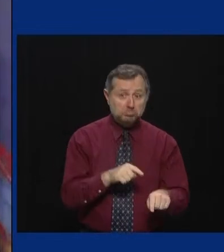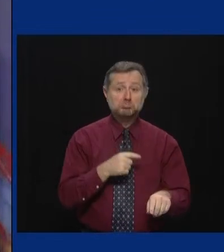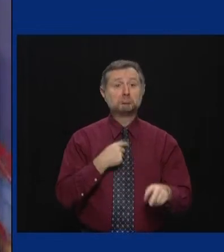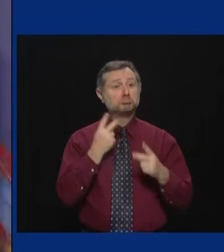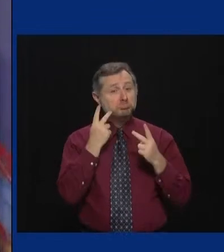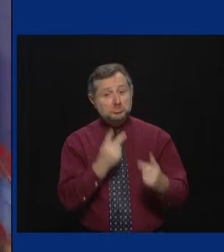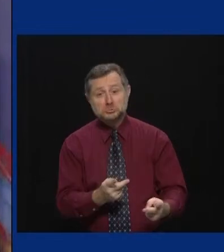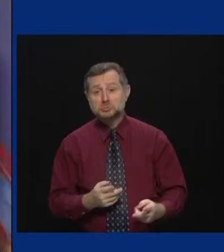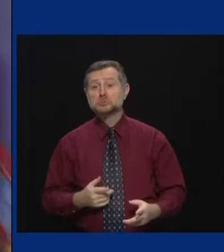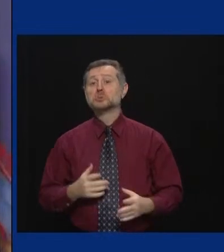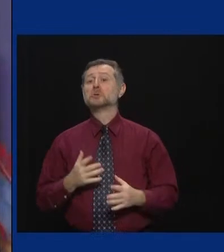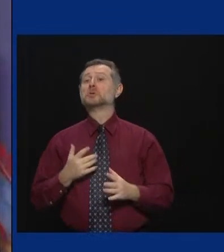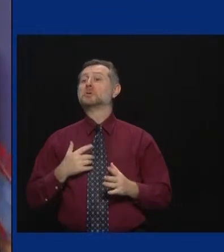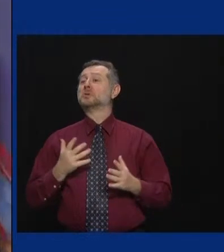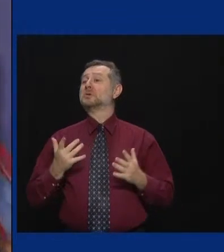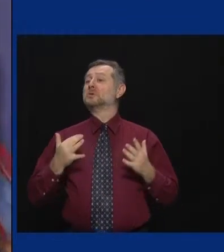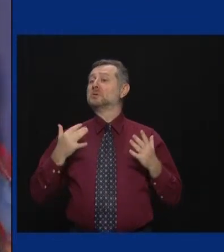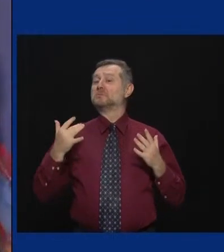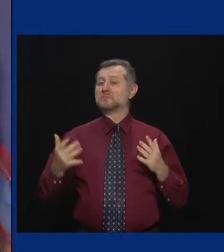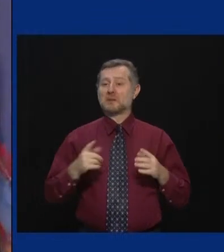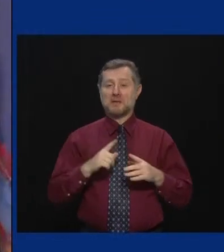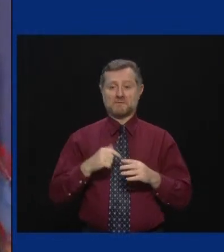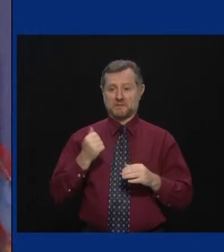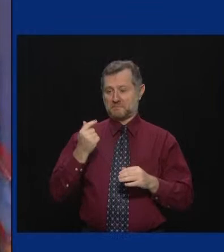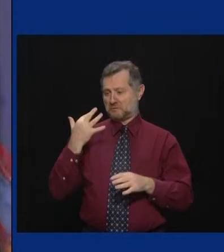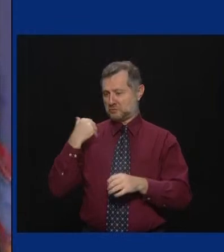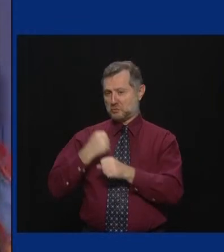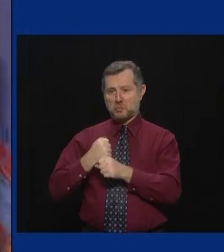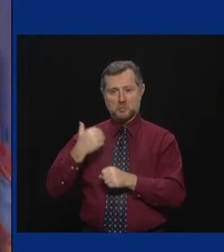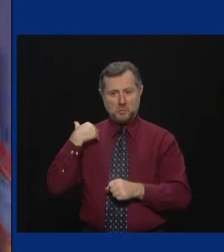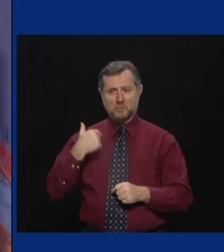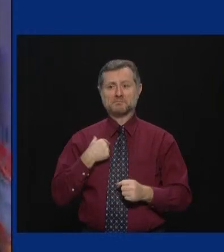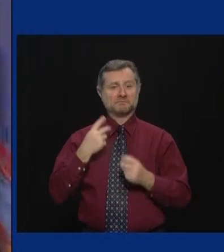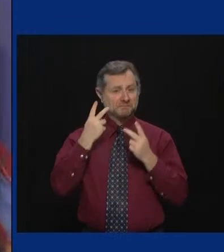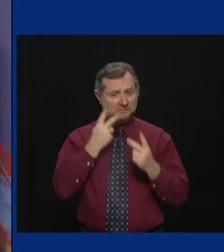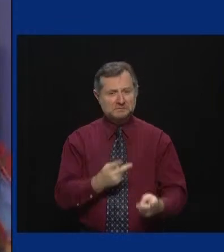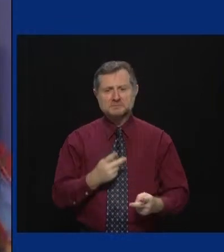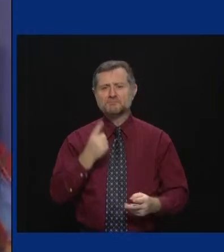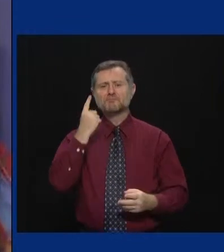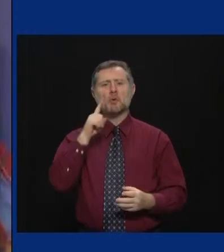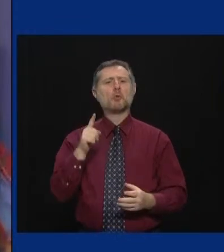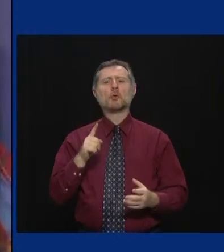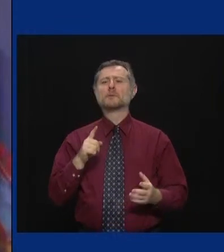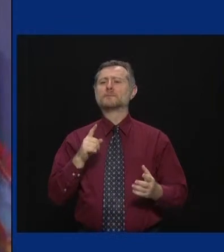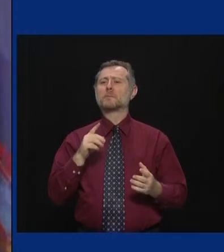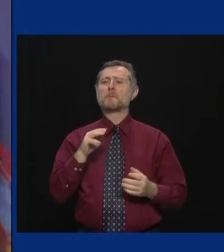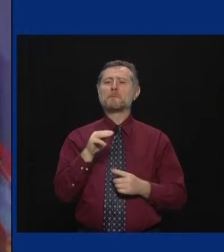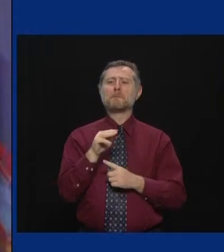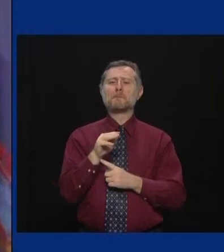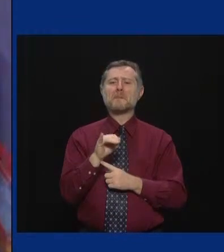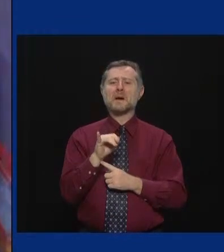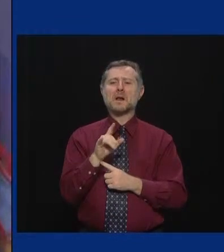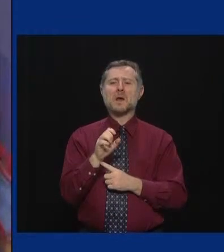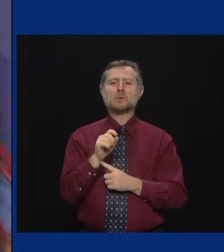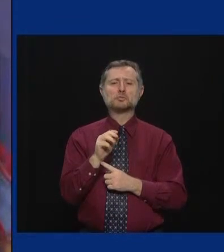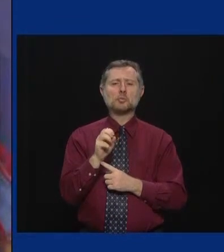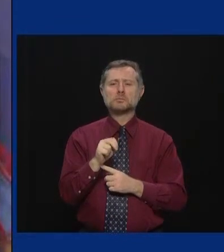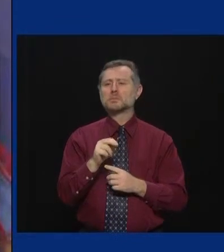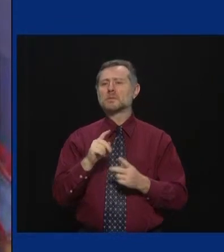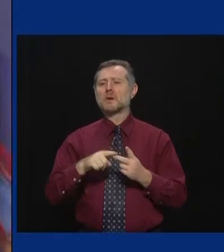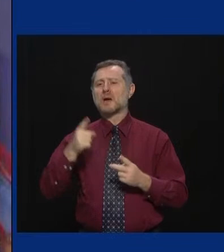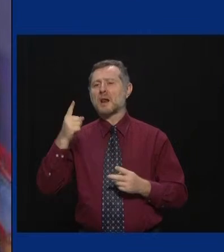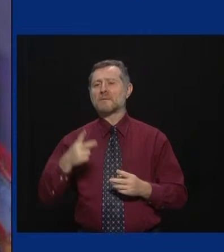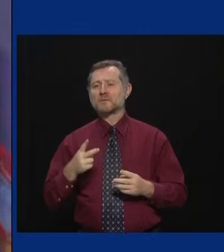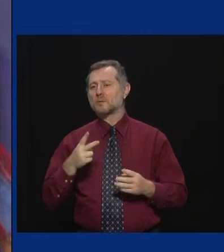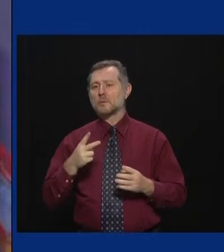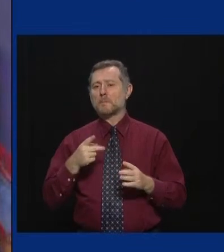been here even 5 years ago. I came to mark the milestone of the halfway point for where we are today. So I